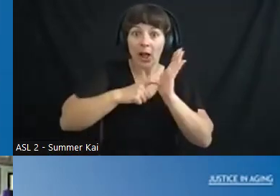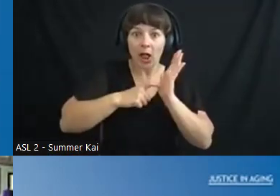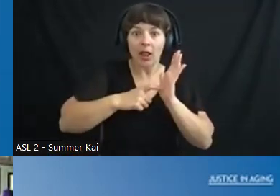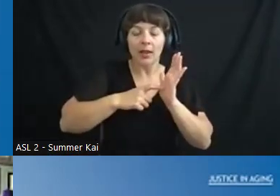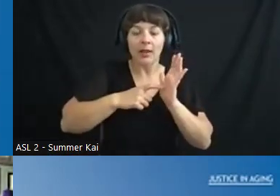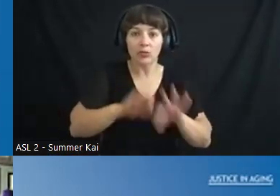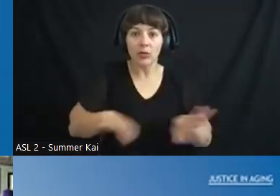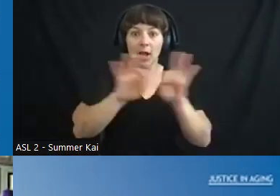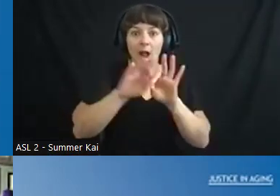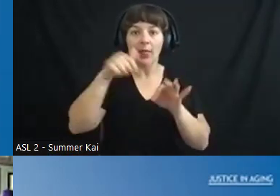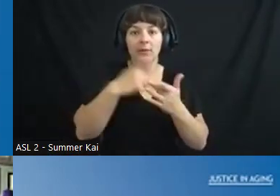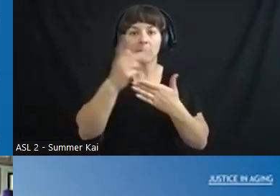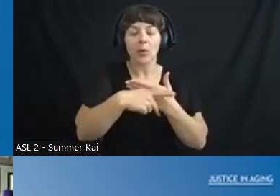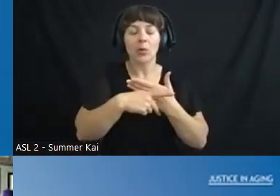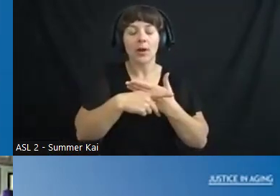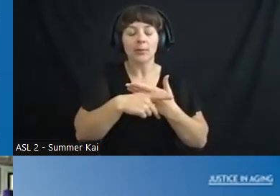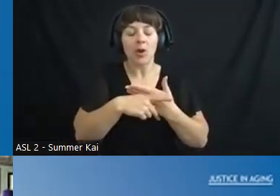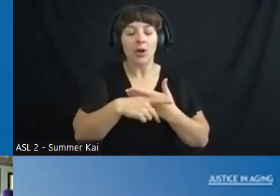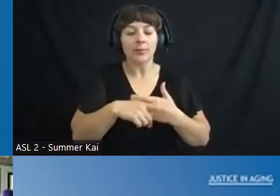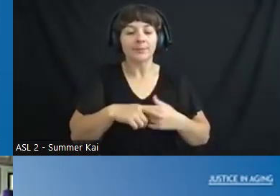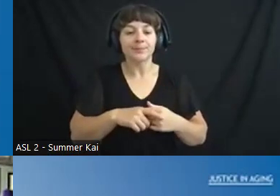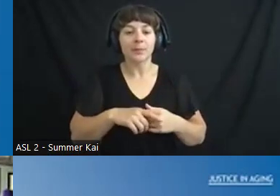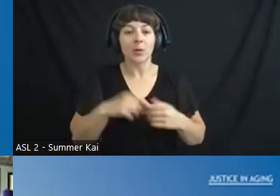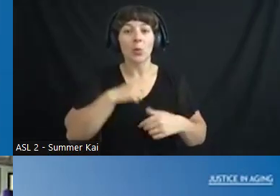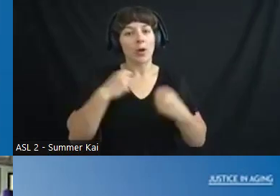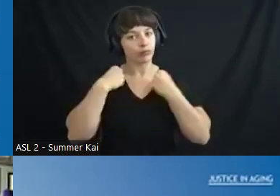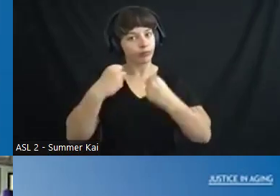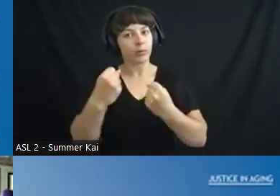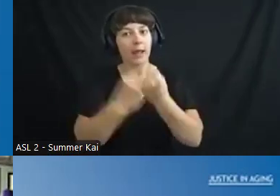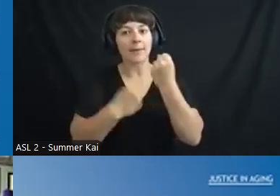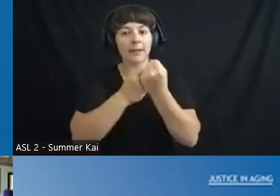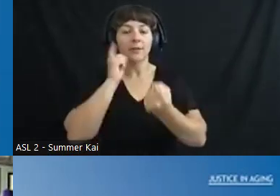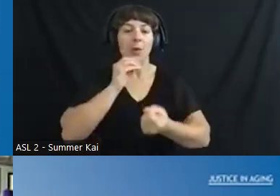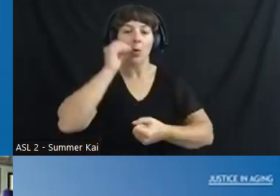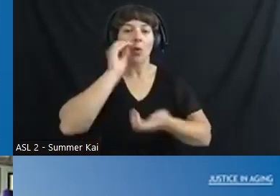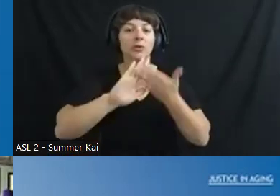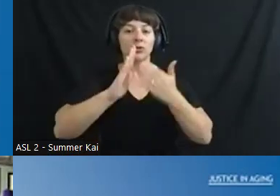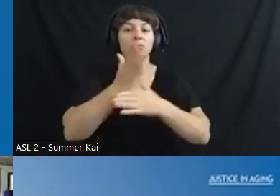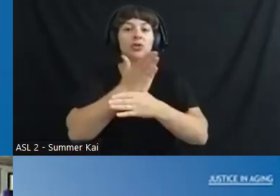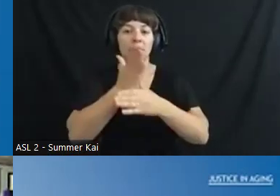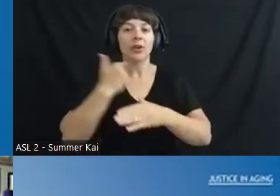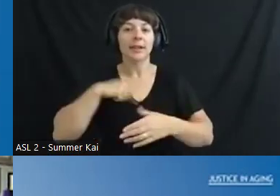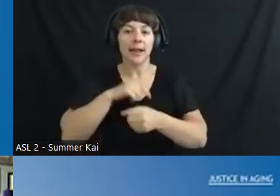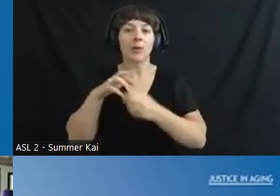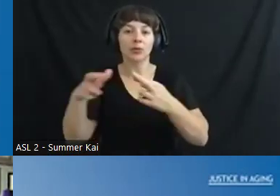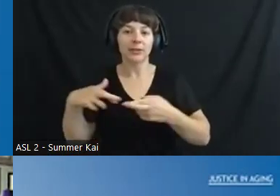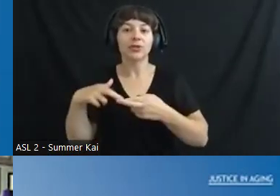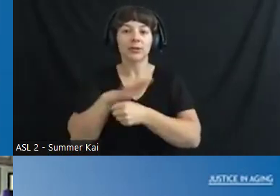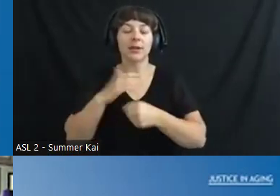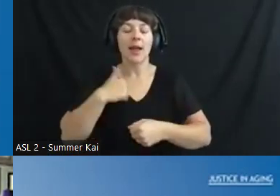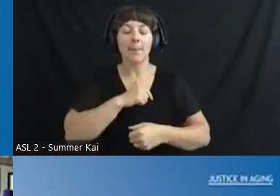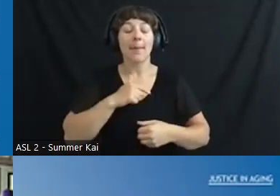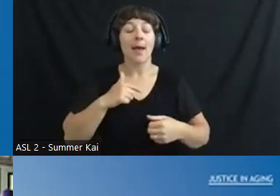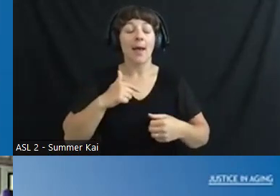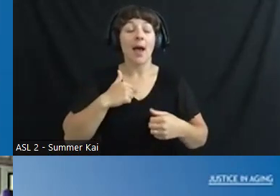very strong advocates of home sharing in our rural region. And I'm happy, very pleased